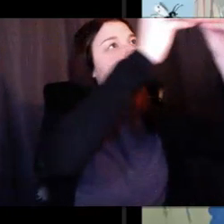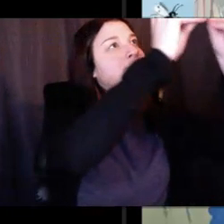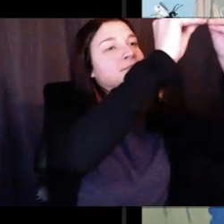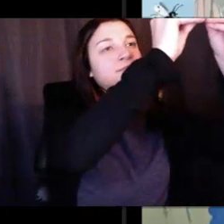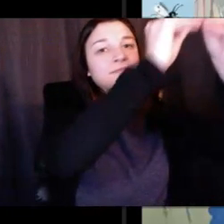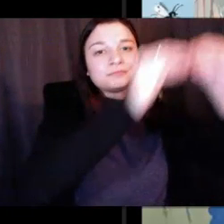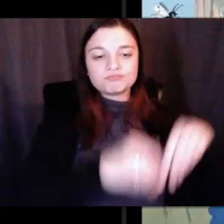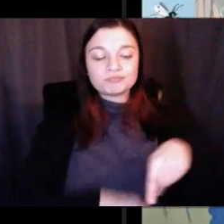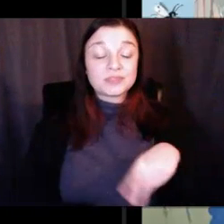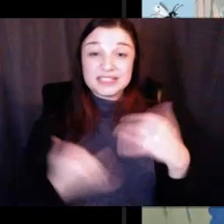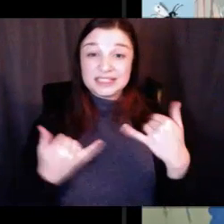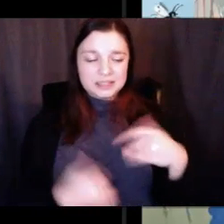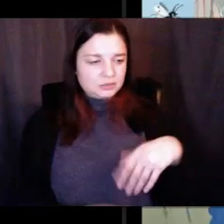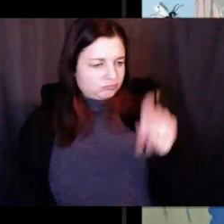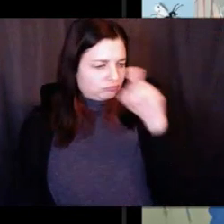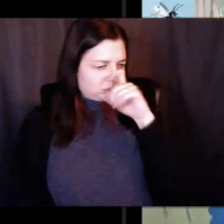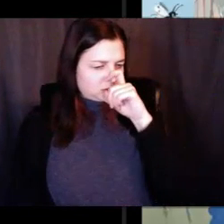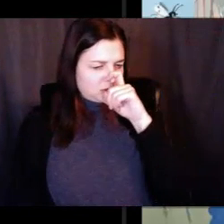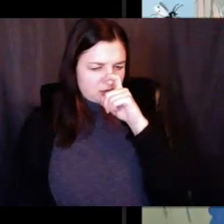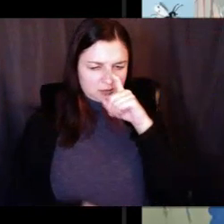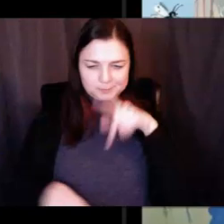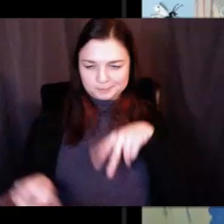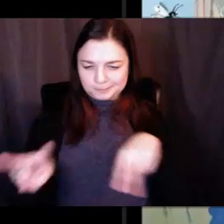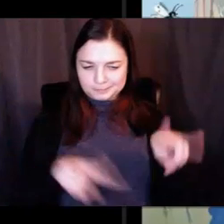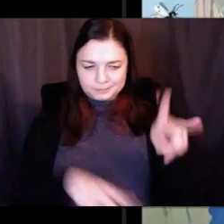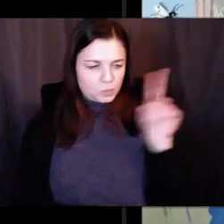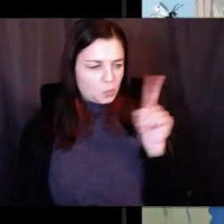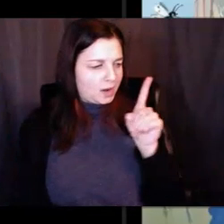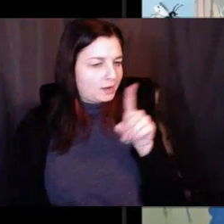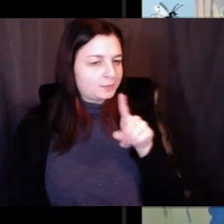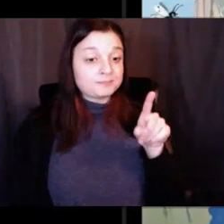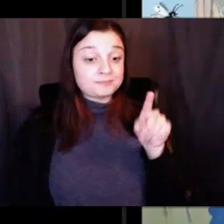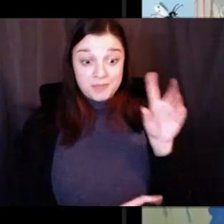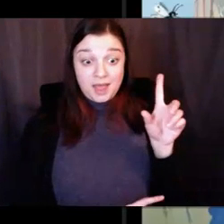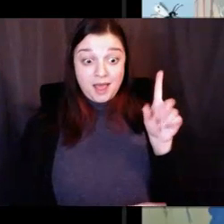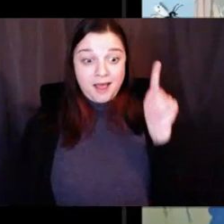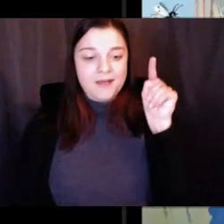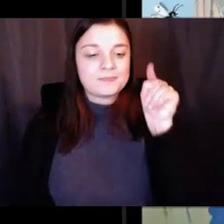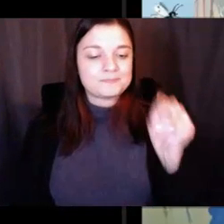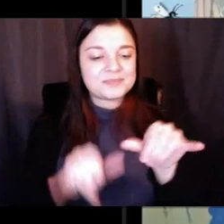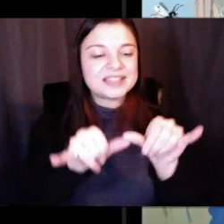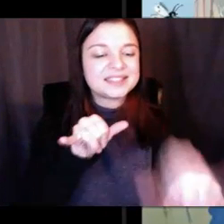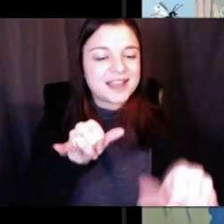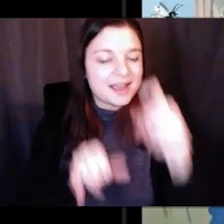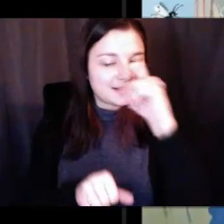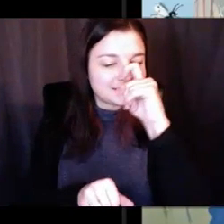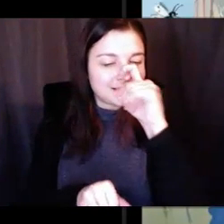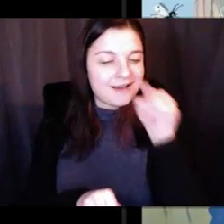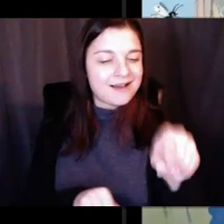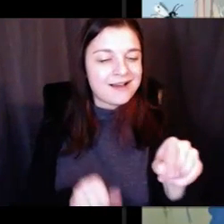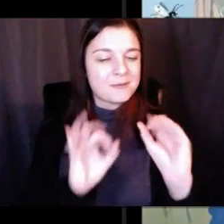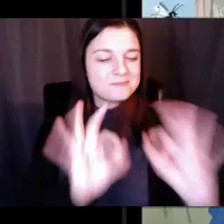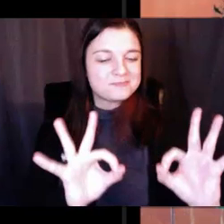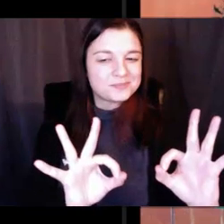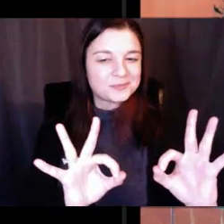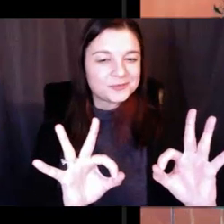Daddy helps Lola hang her shiny bells. Lola finds Mary Mary a special spot. It's just perfect.